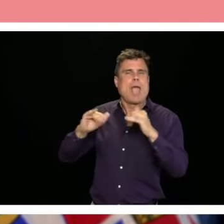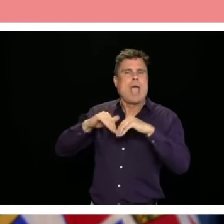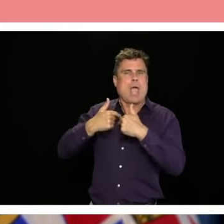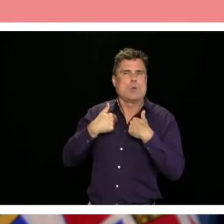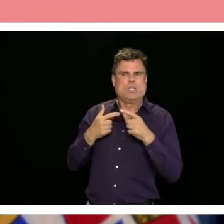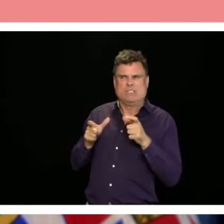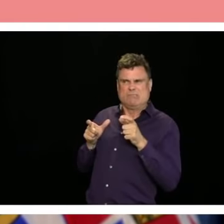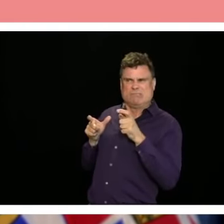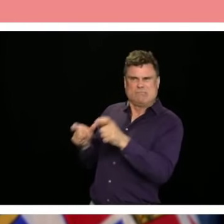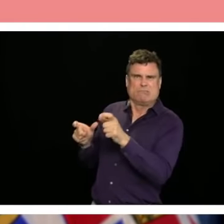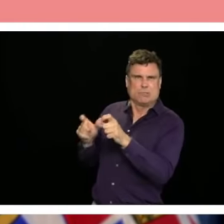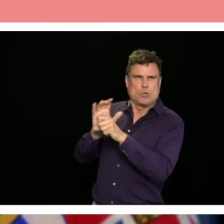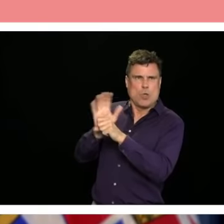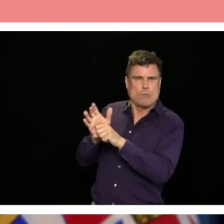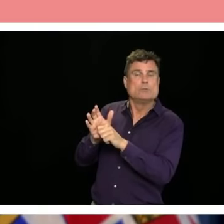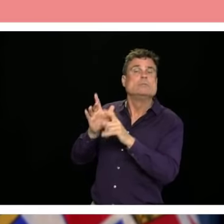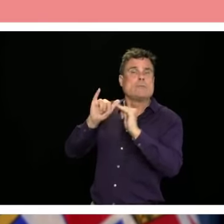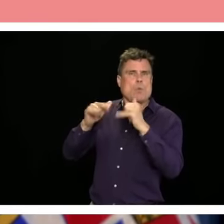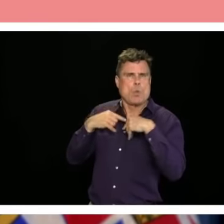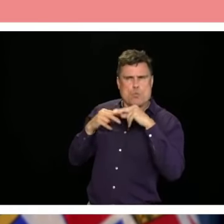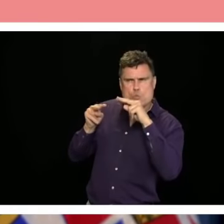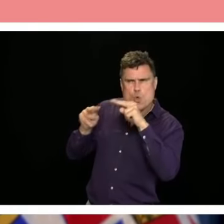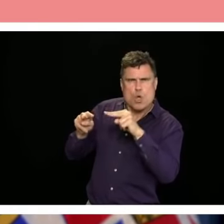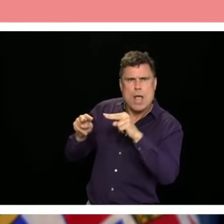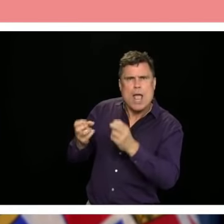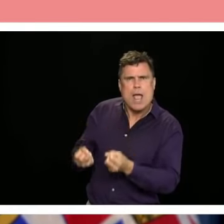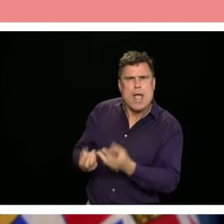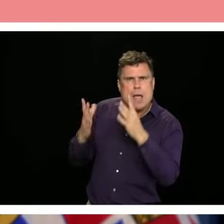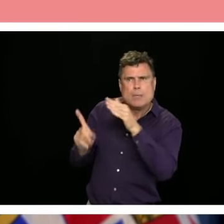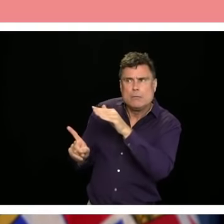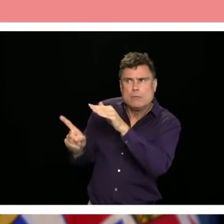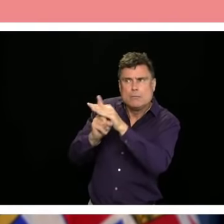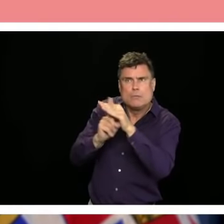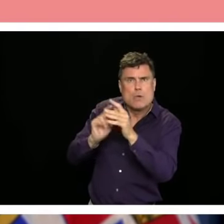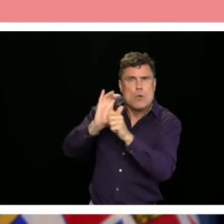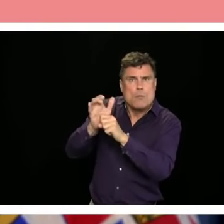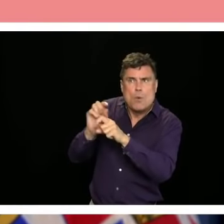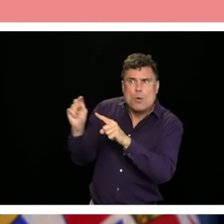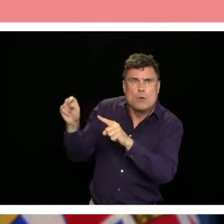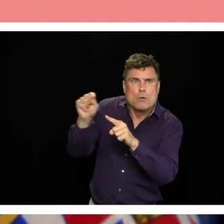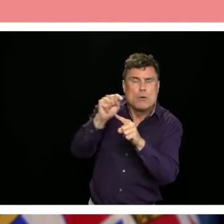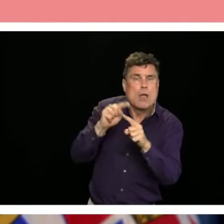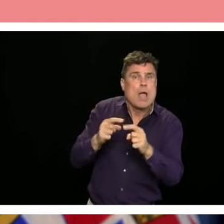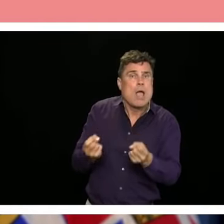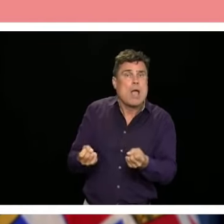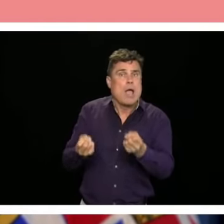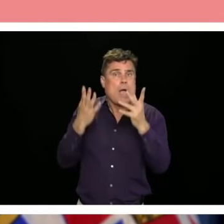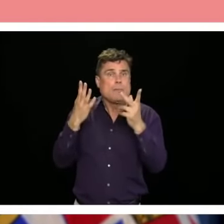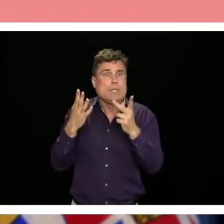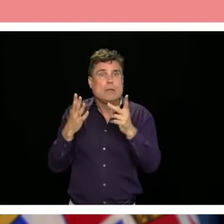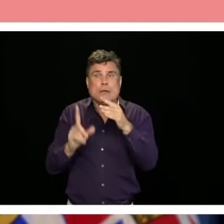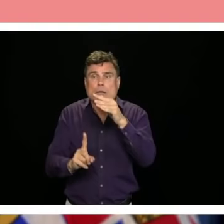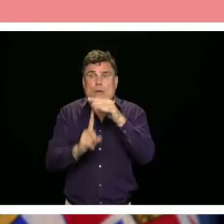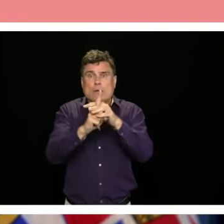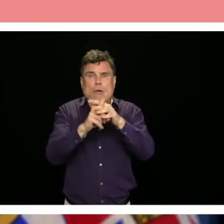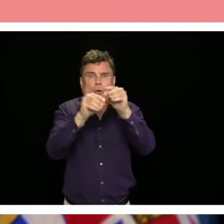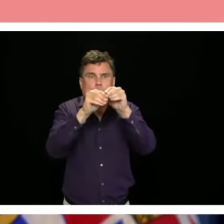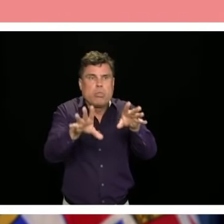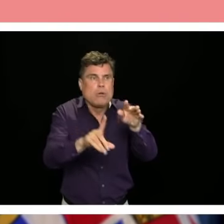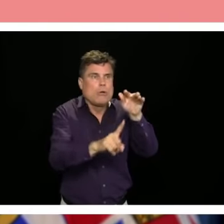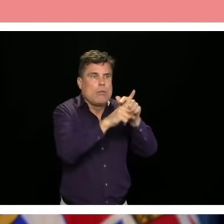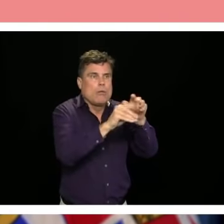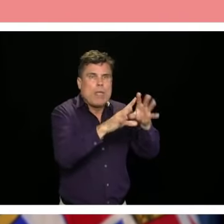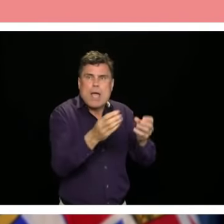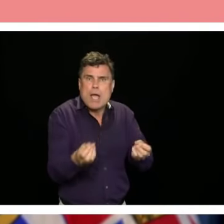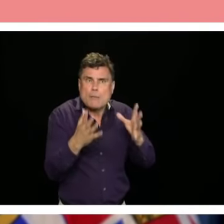ensure that we know more now. And I've said this before, we didn't know anything about, we didn't know very much about this virus